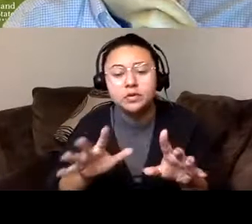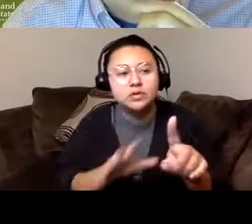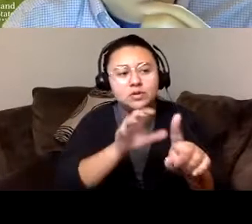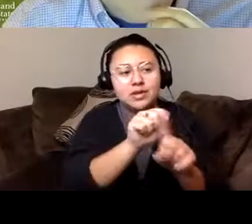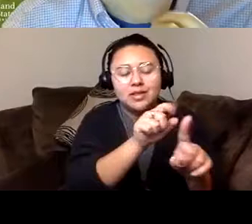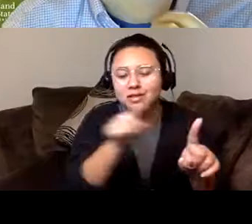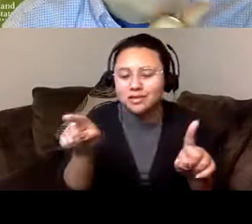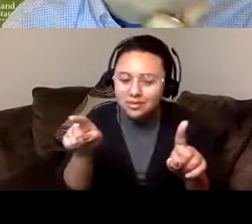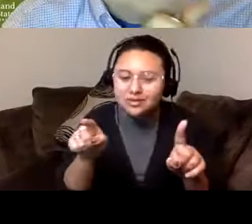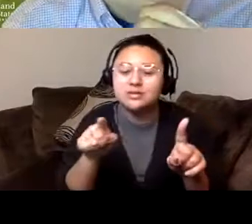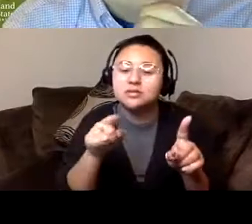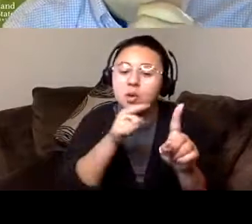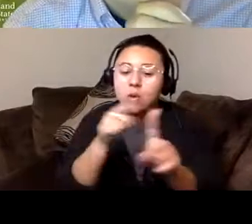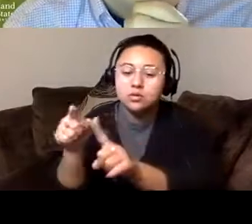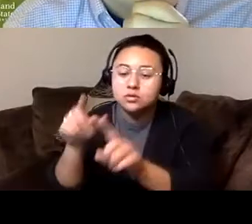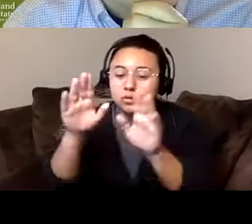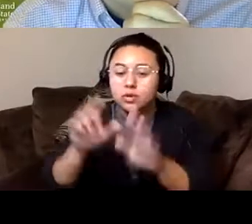Great. Anna.